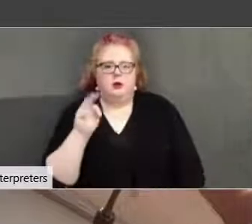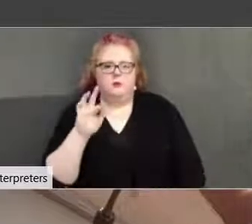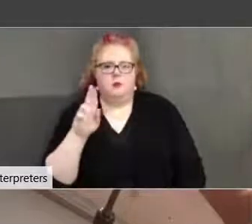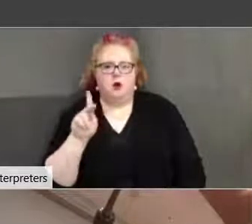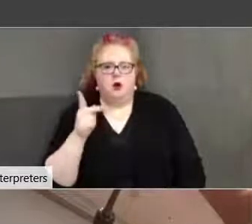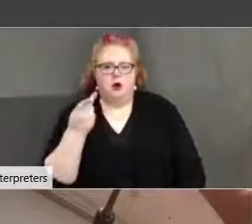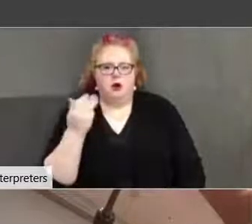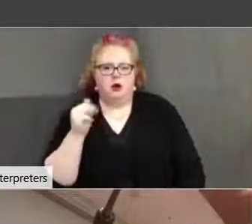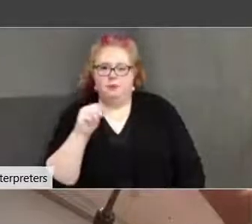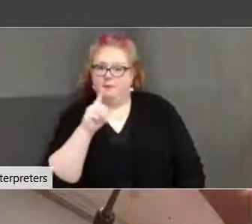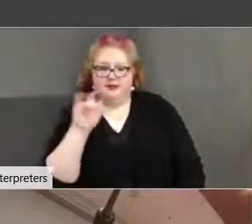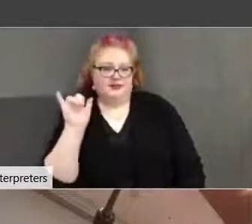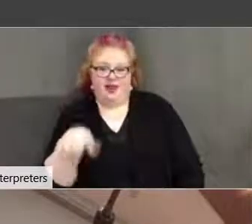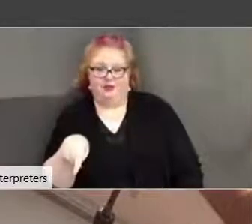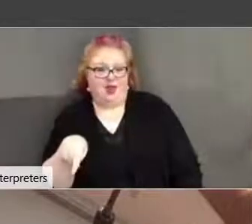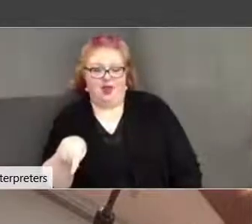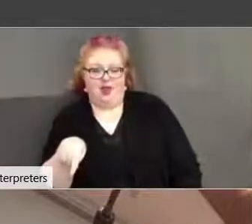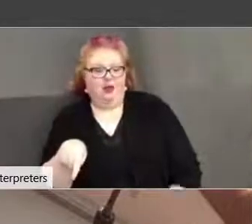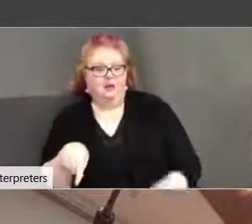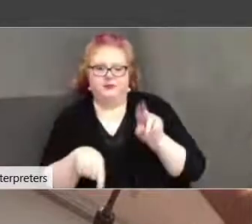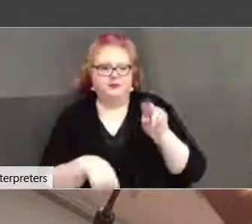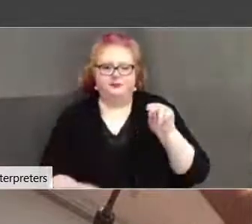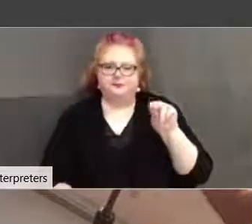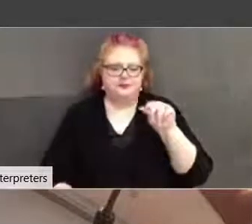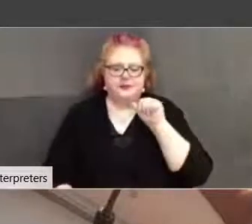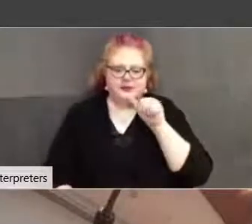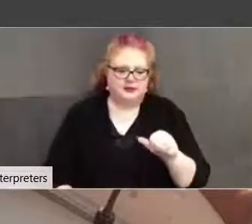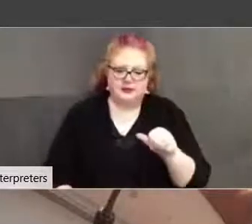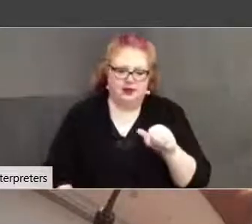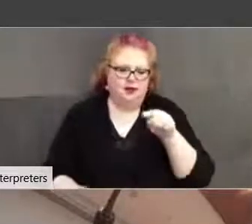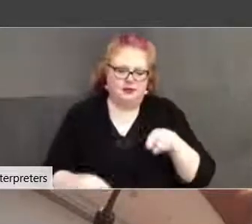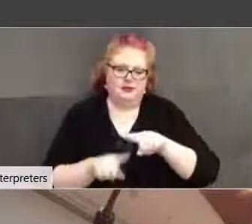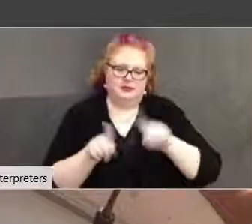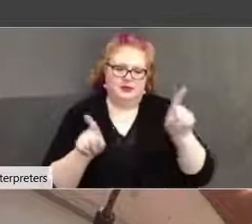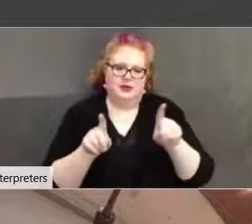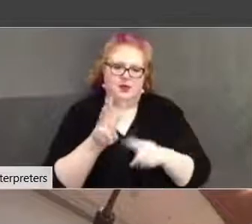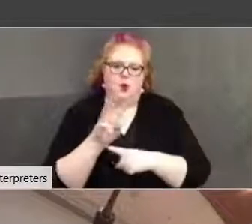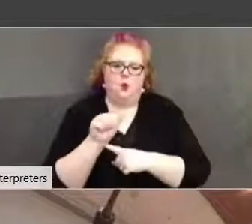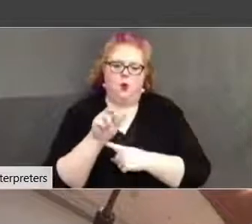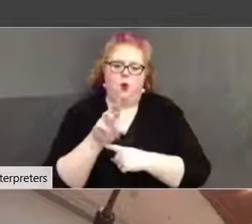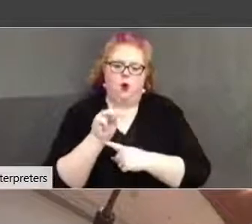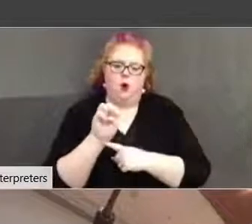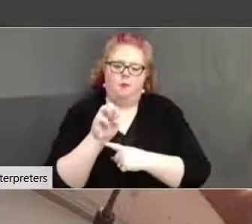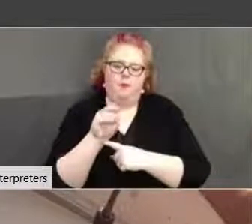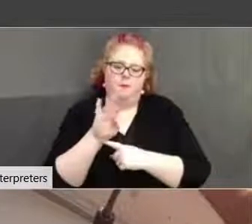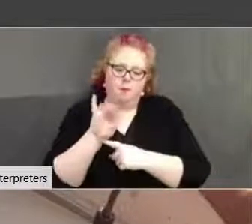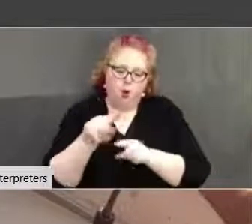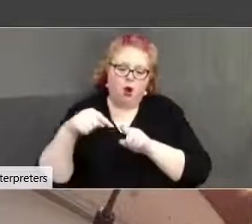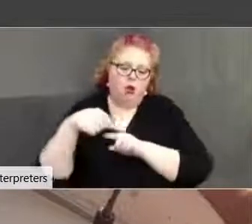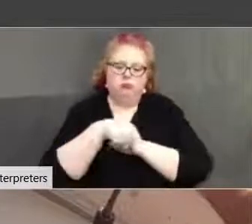No, ma'am. This is Okay. be connecting War Memorial to Hyman, basically. Okay.